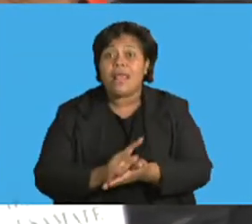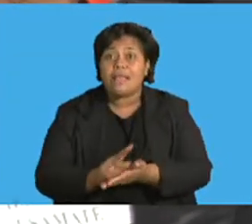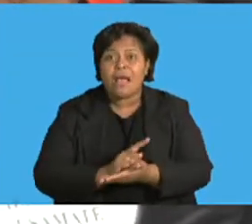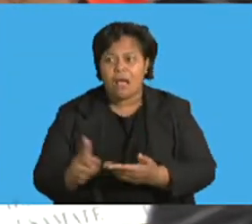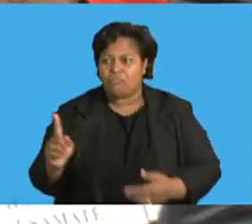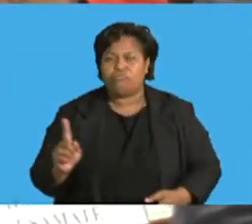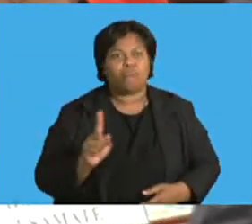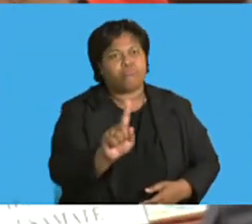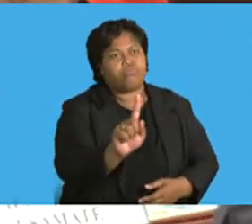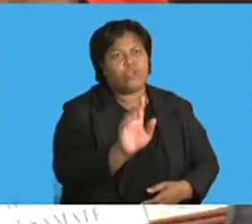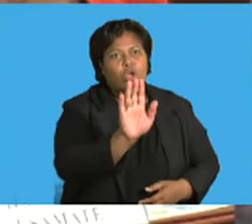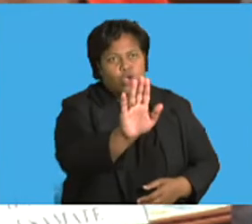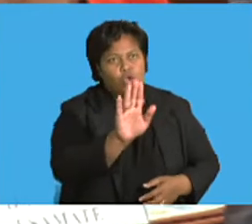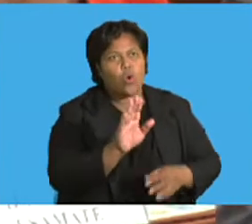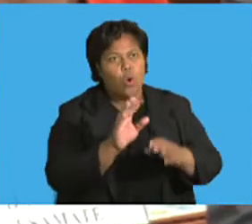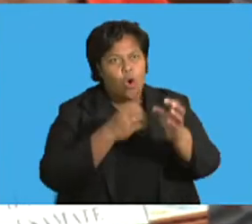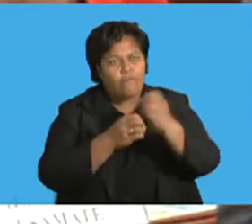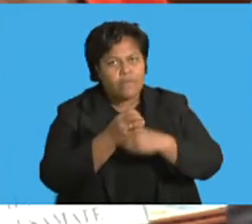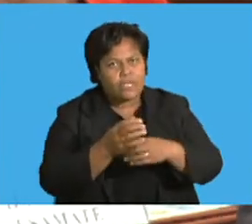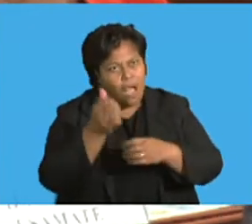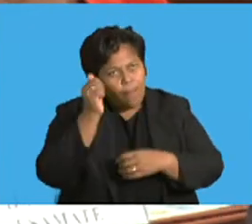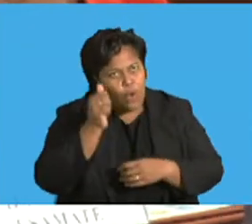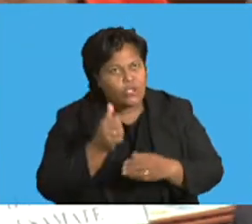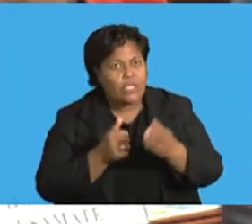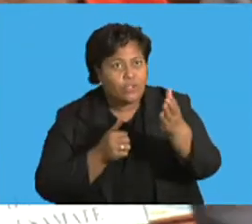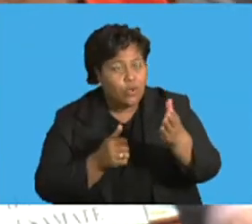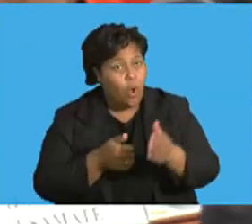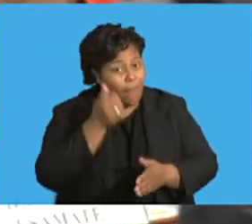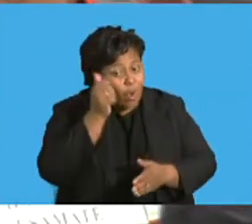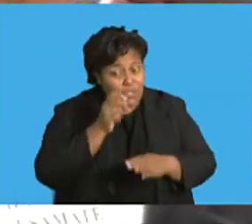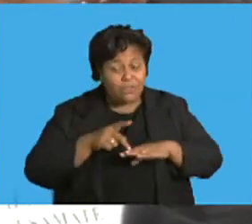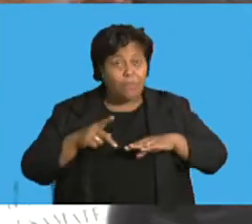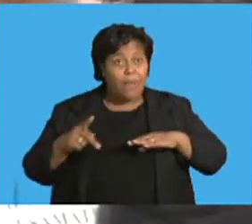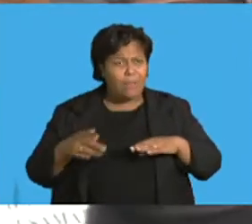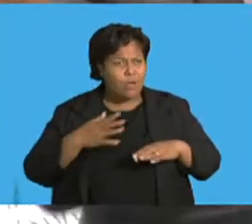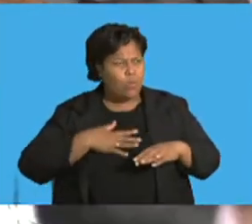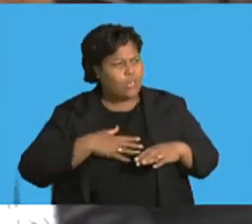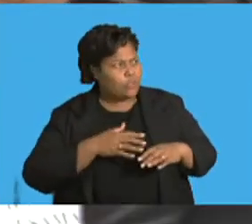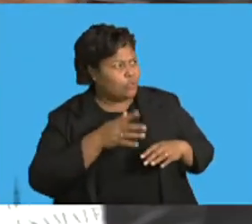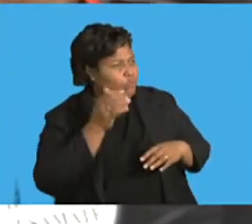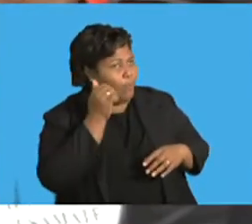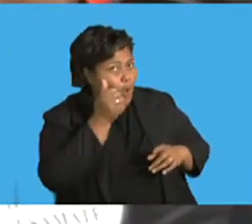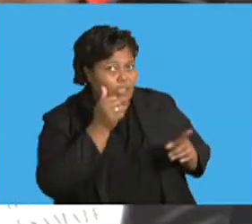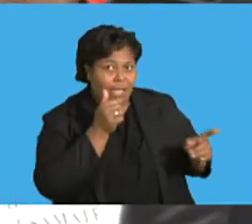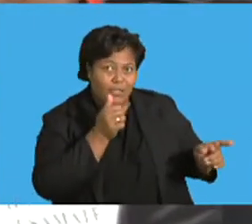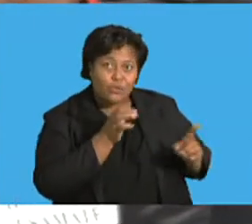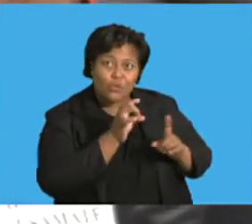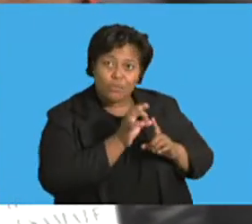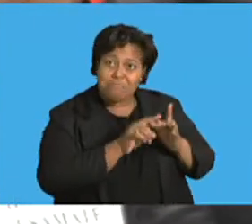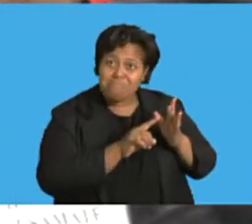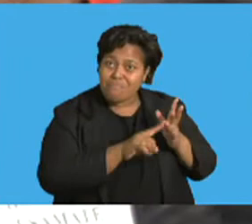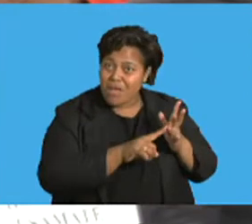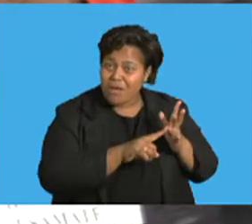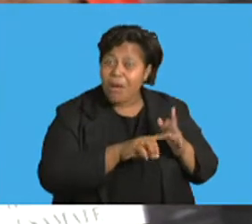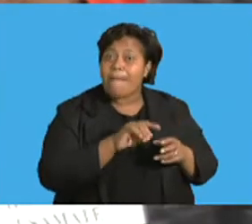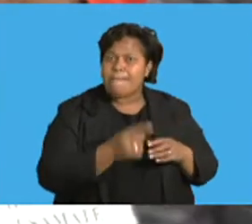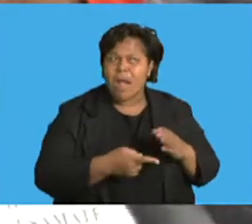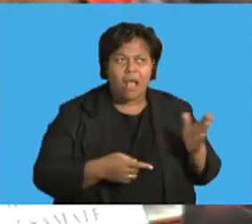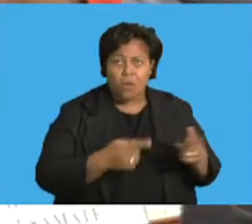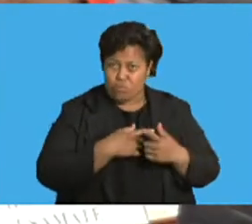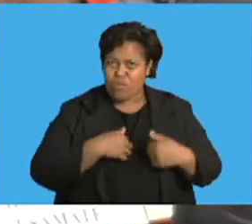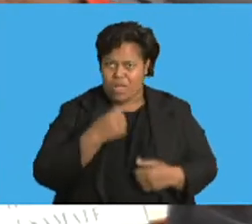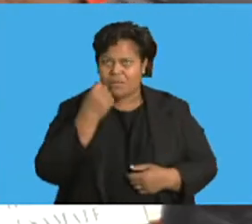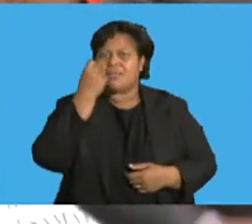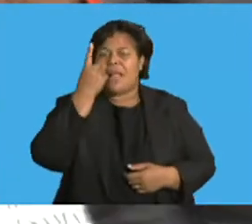chambers, apologized to you, apologized to Parliament, and wanted to apologize to Honourable Tikundu Ndua. We understand because